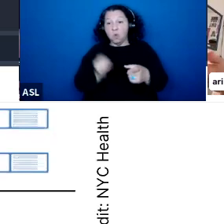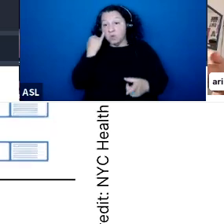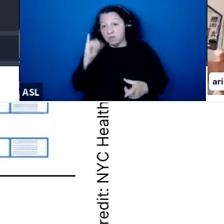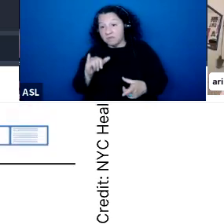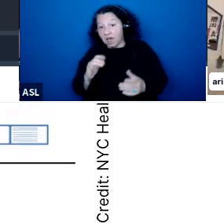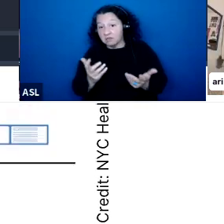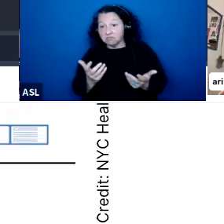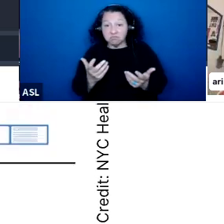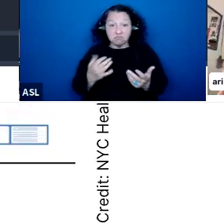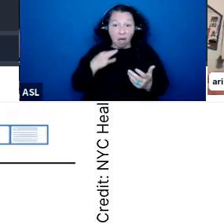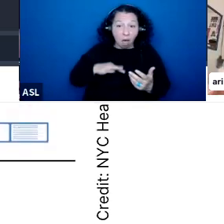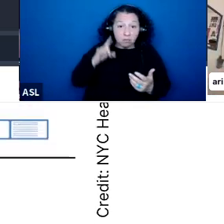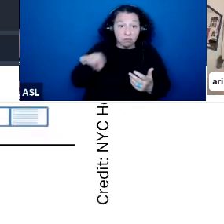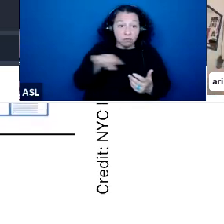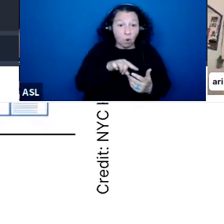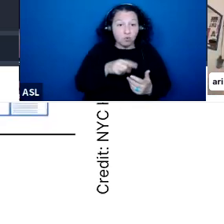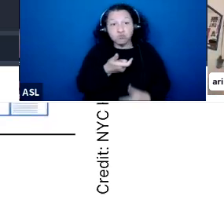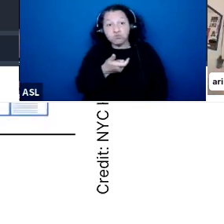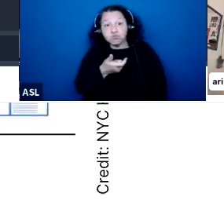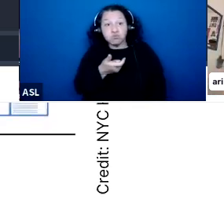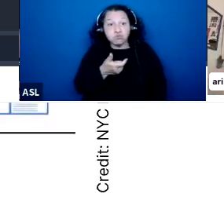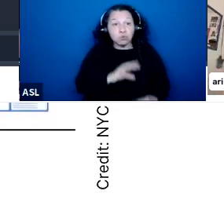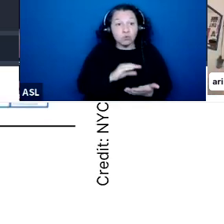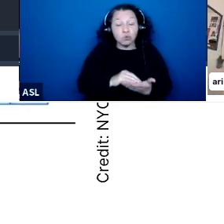that's, easier for you.